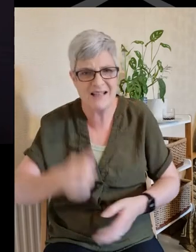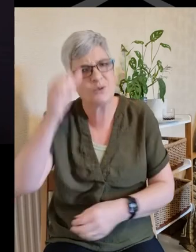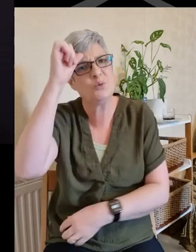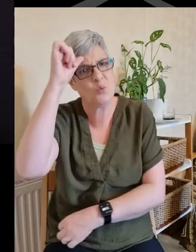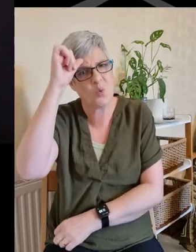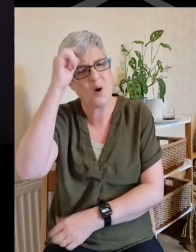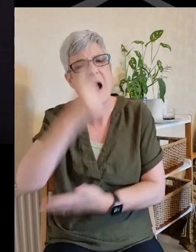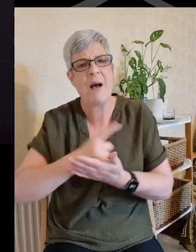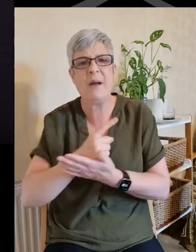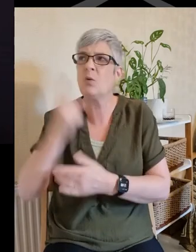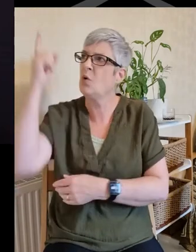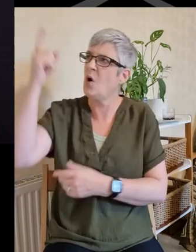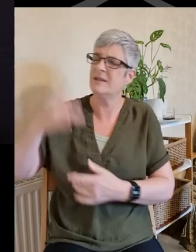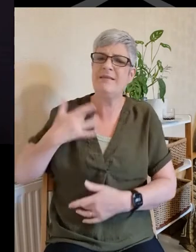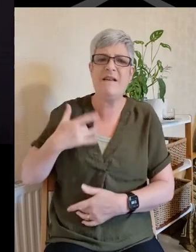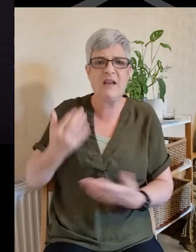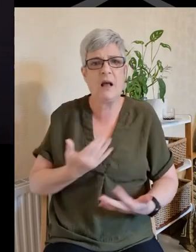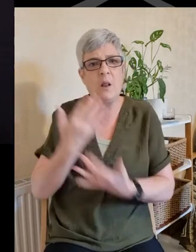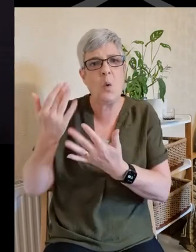God.